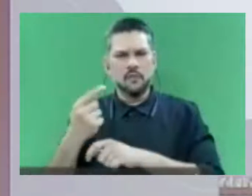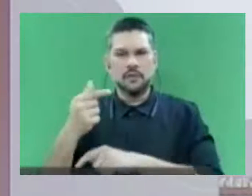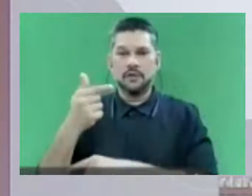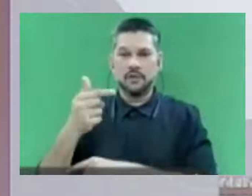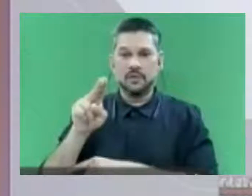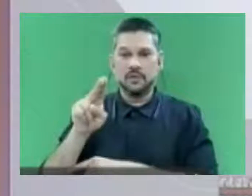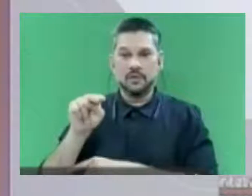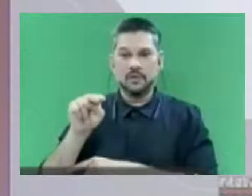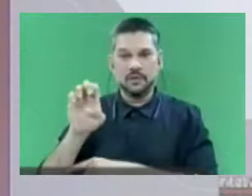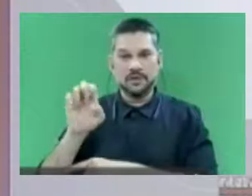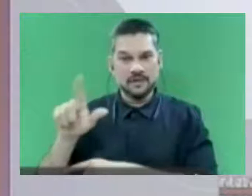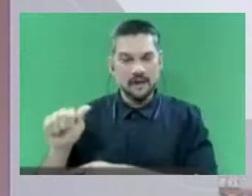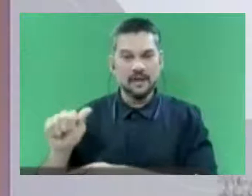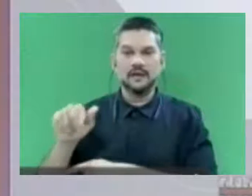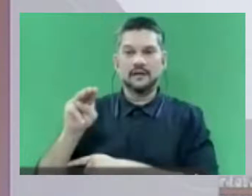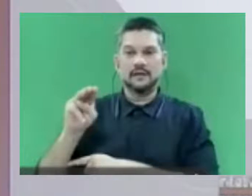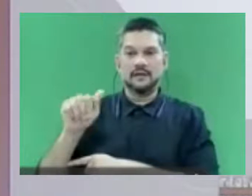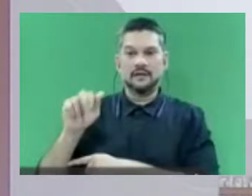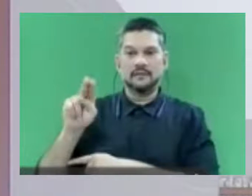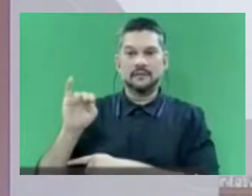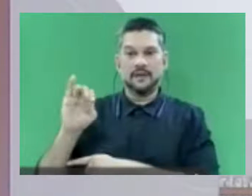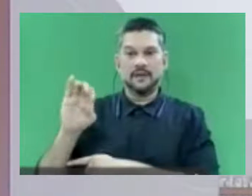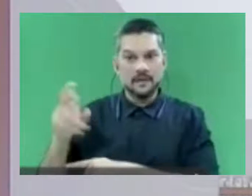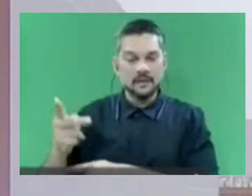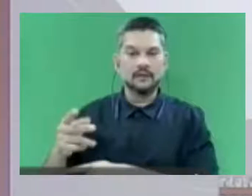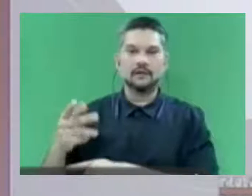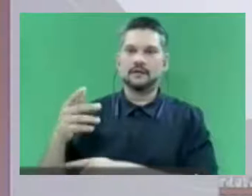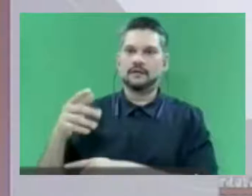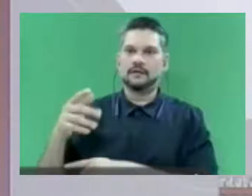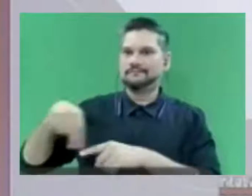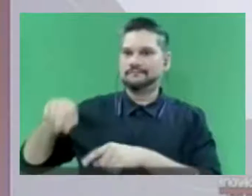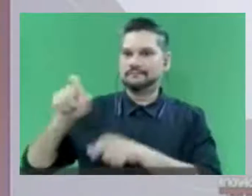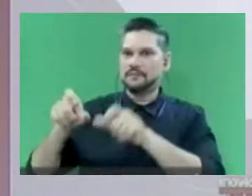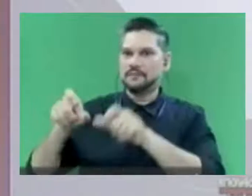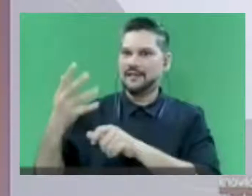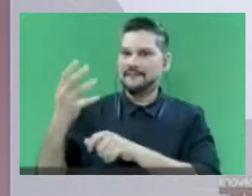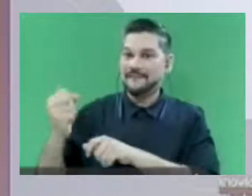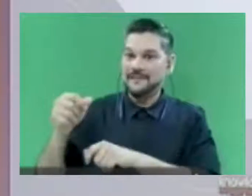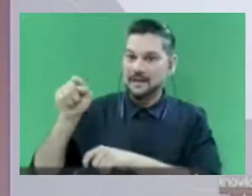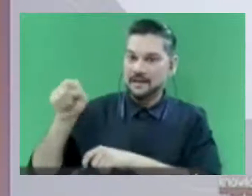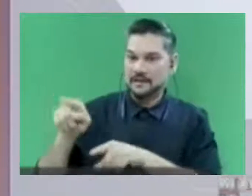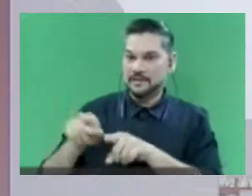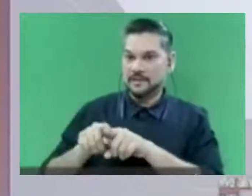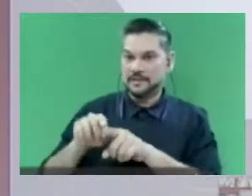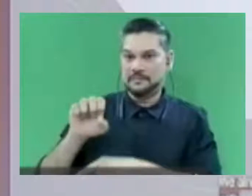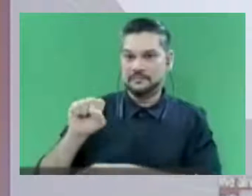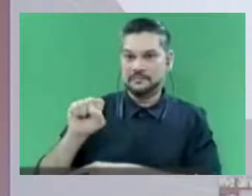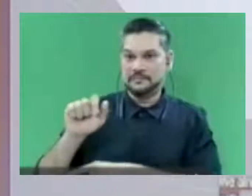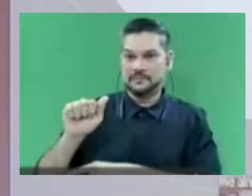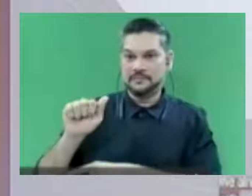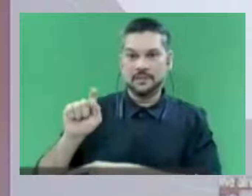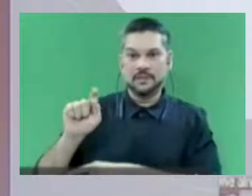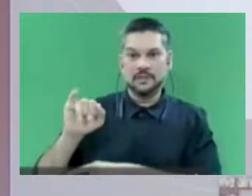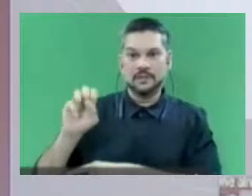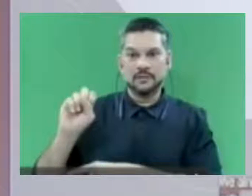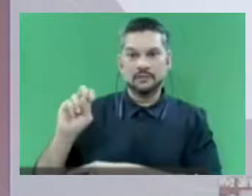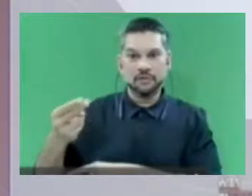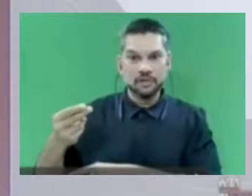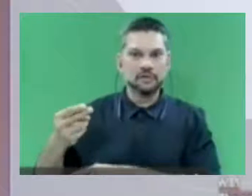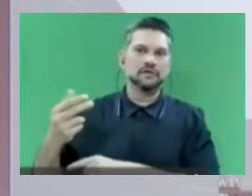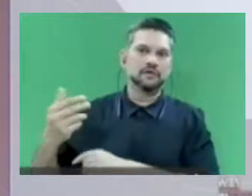was there, and led by the Satish, the School of Internet Governance. They have really